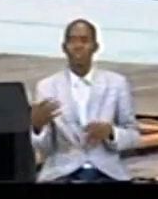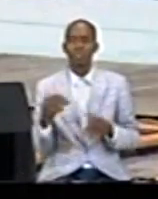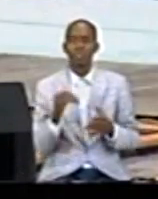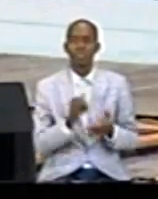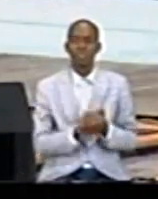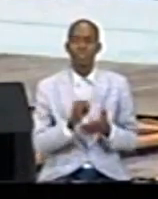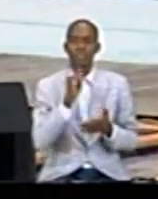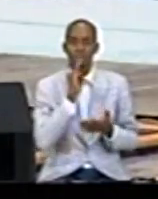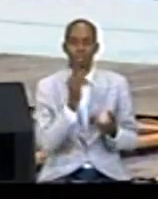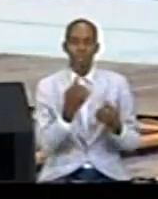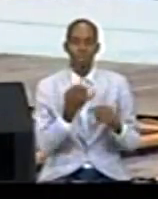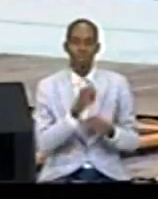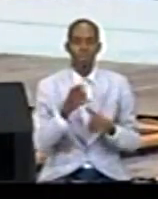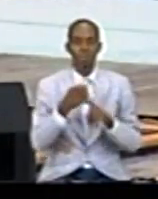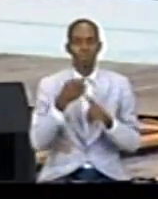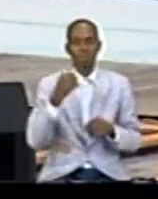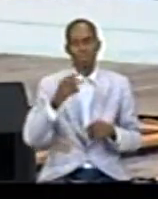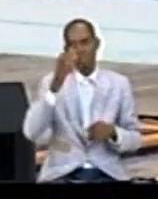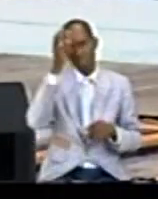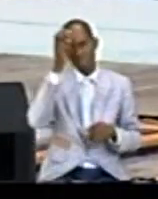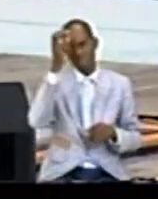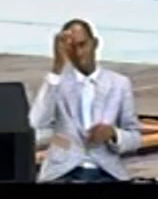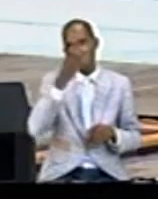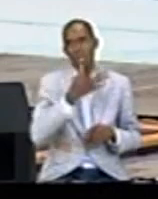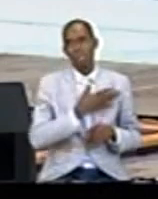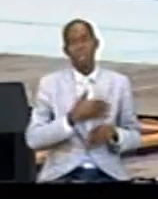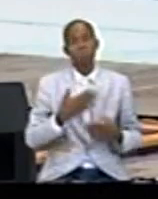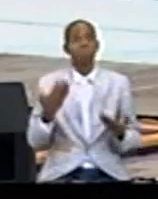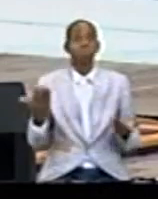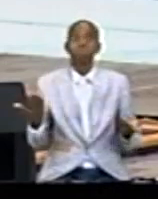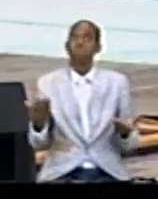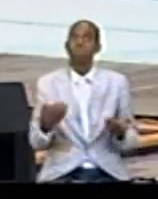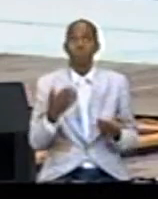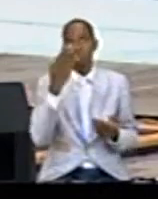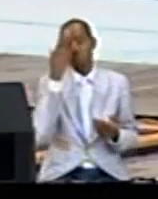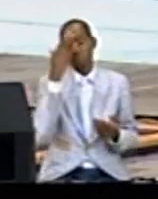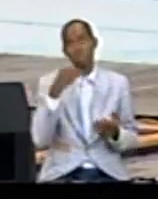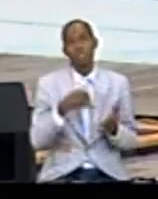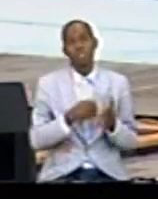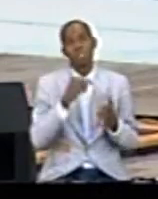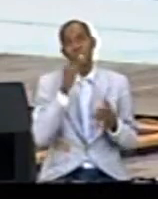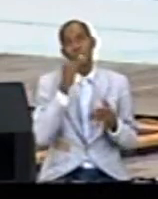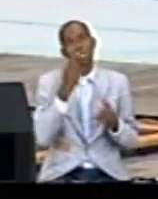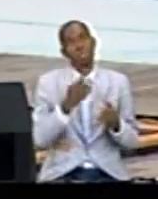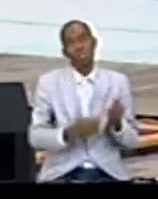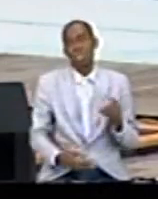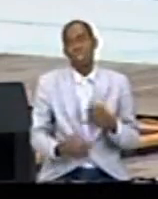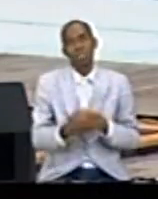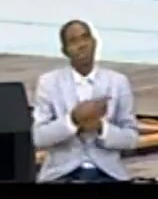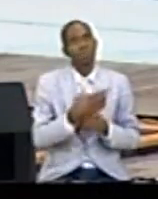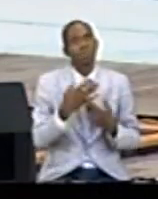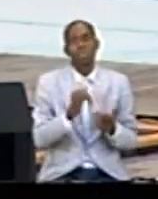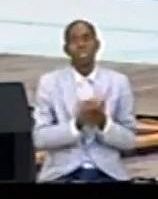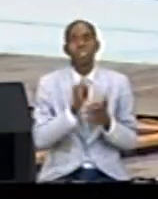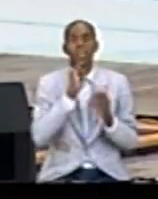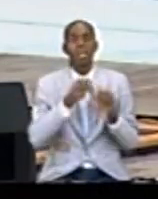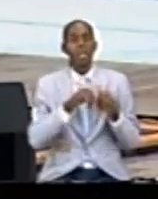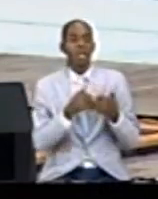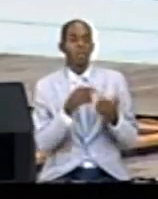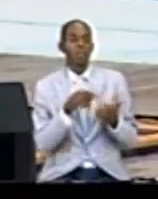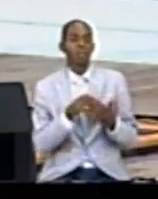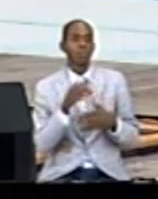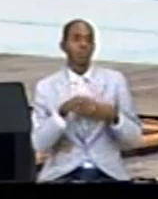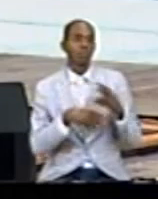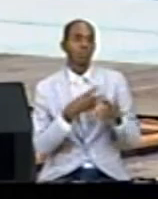of the devil and say, it's the last days. That's how the world is.